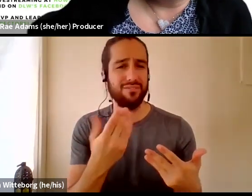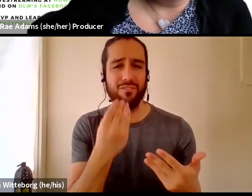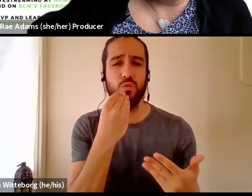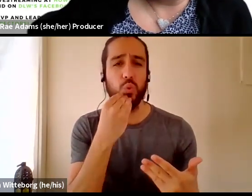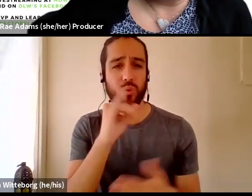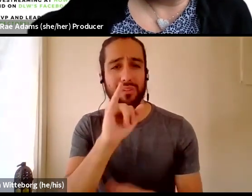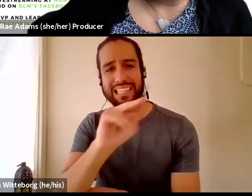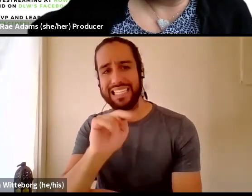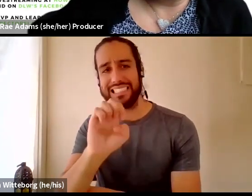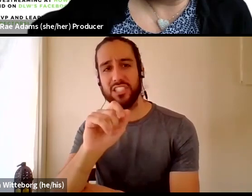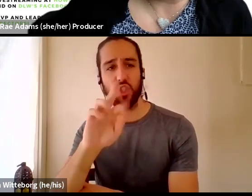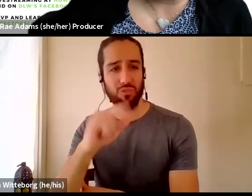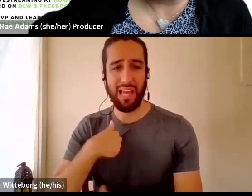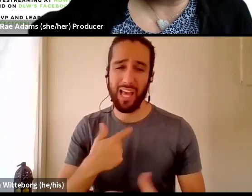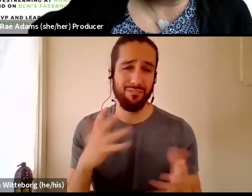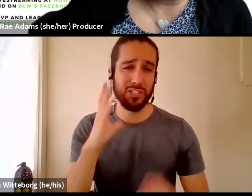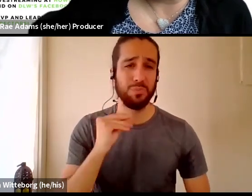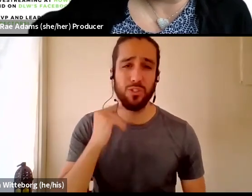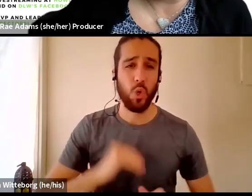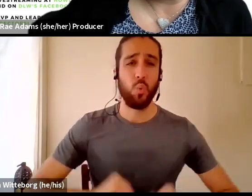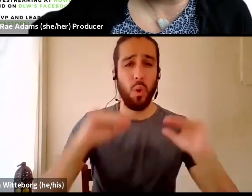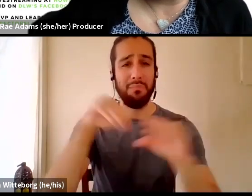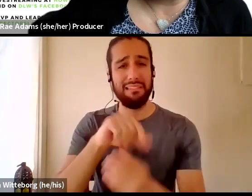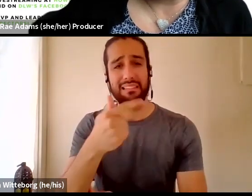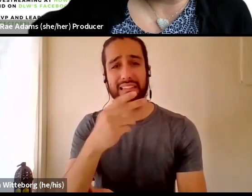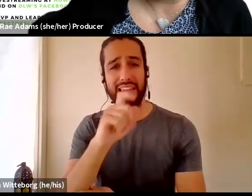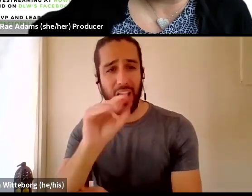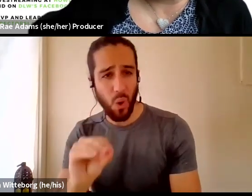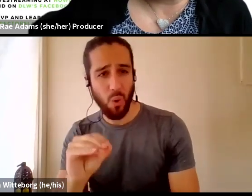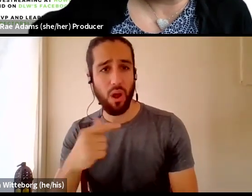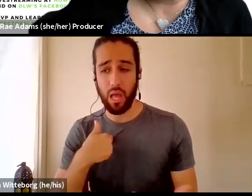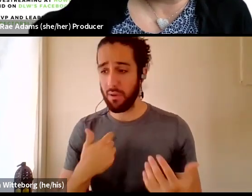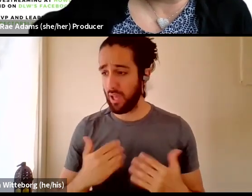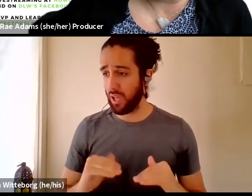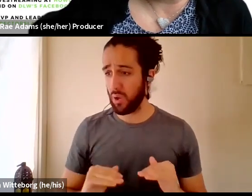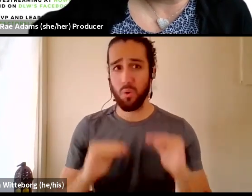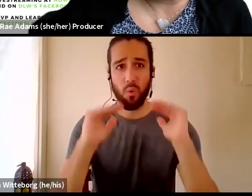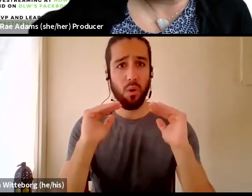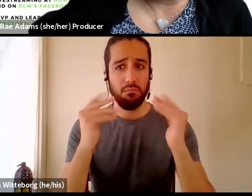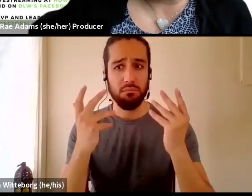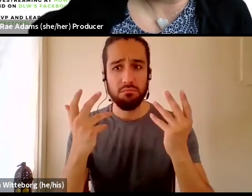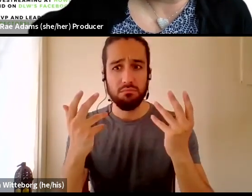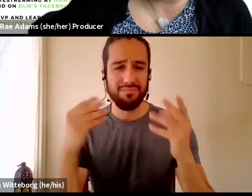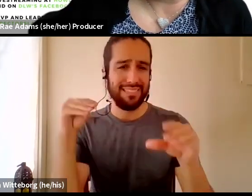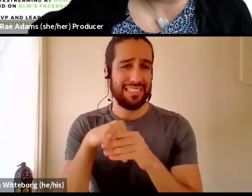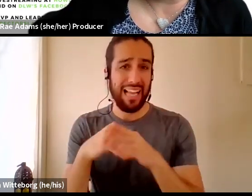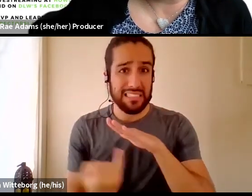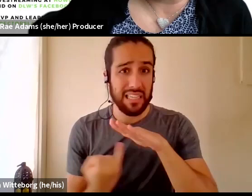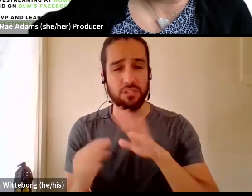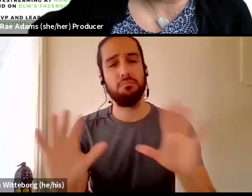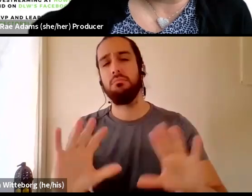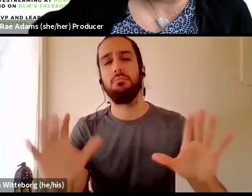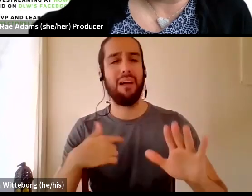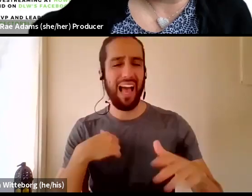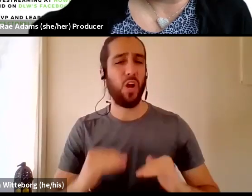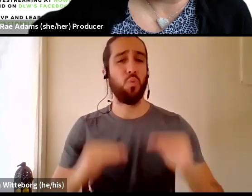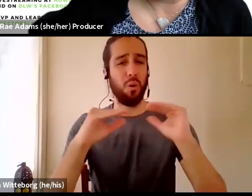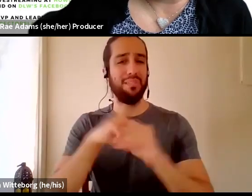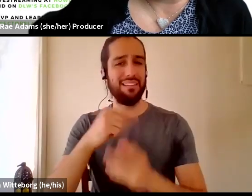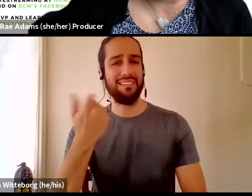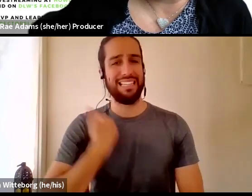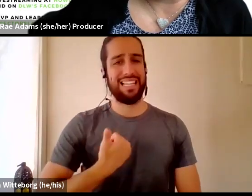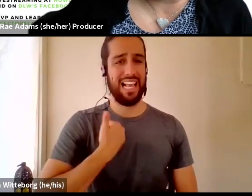in Pico Union. Am I worried about, like, you know, isolation? I grew up in a gang infested neighborhood that where we just constantly